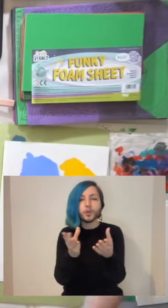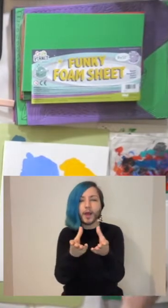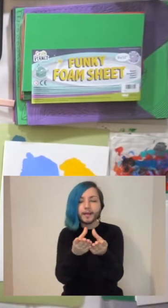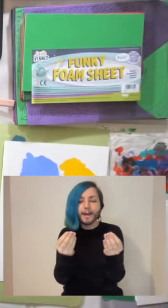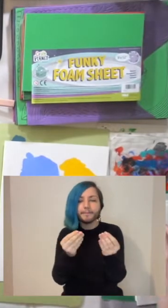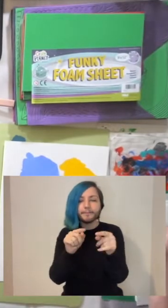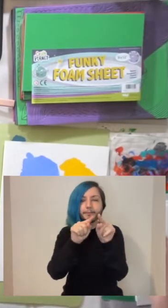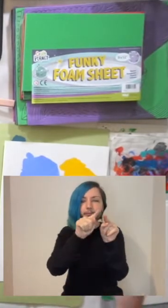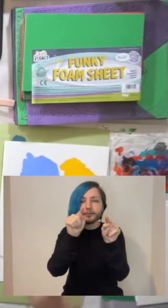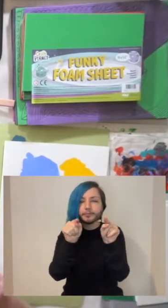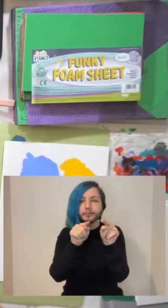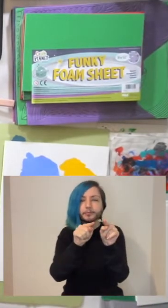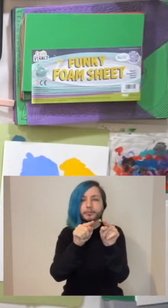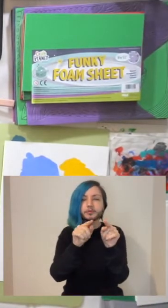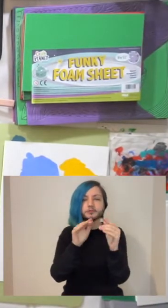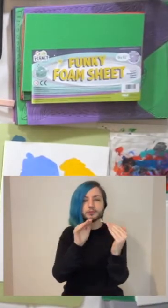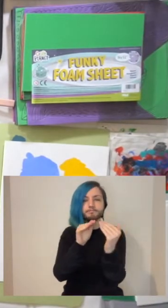out